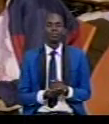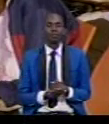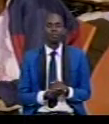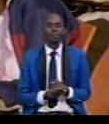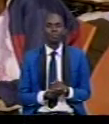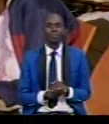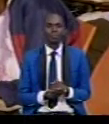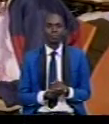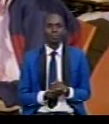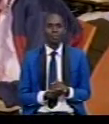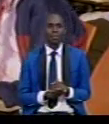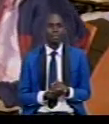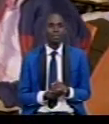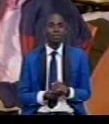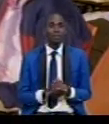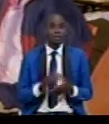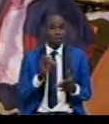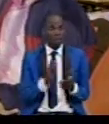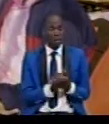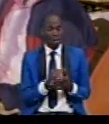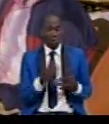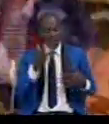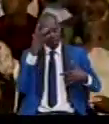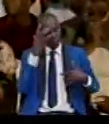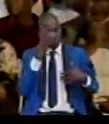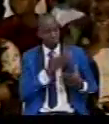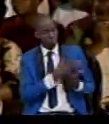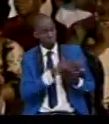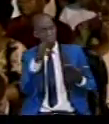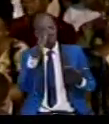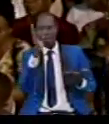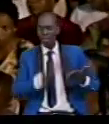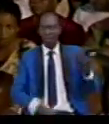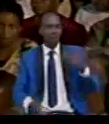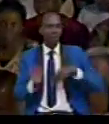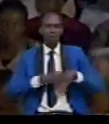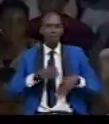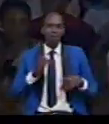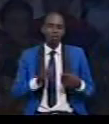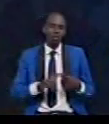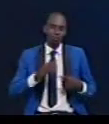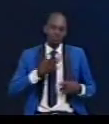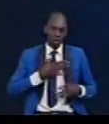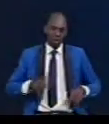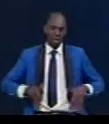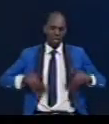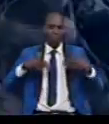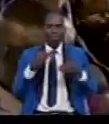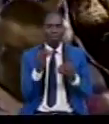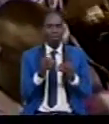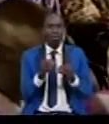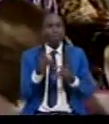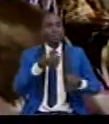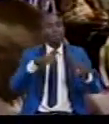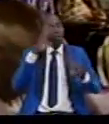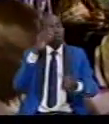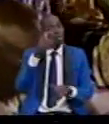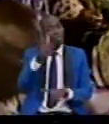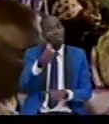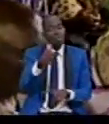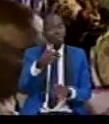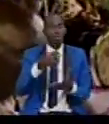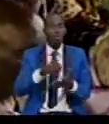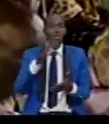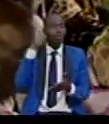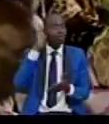plague. It will not come back to me anymore. Say it with assurance. It will not come back to